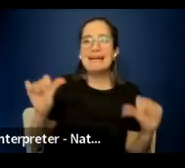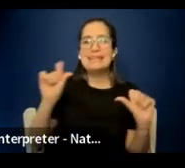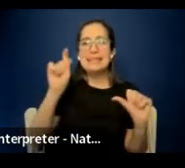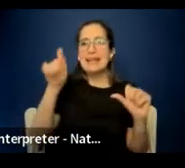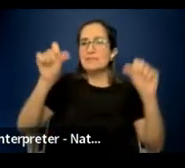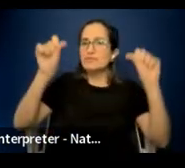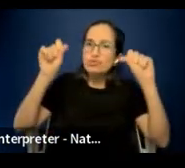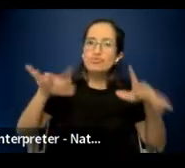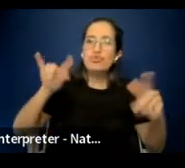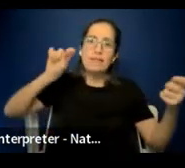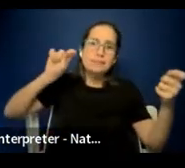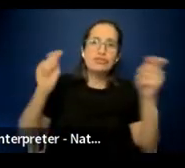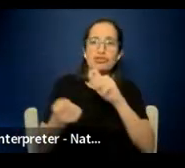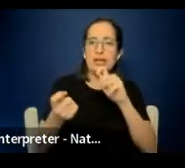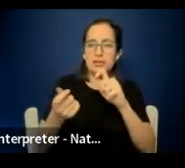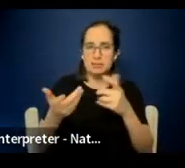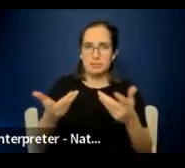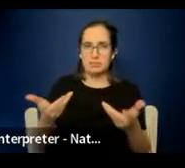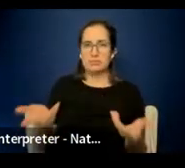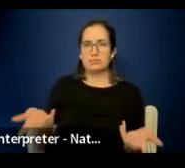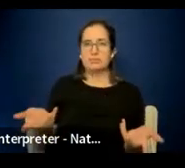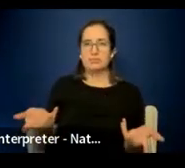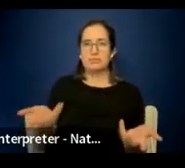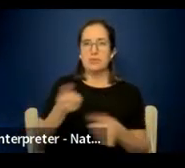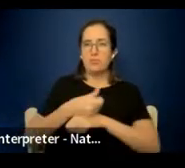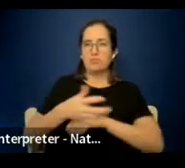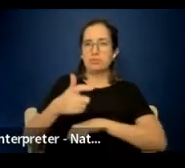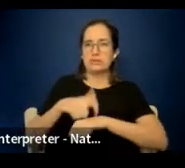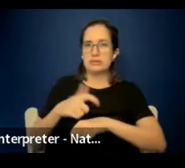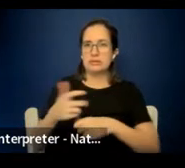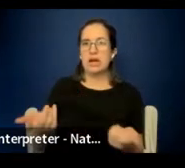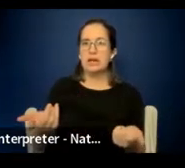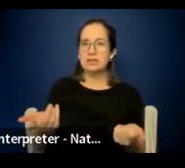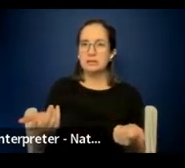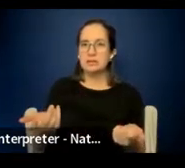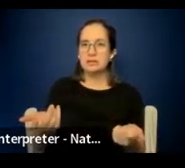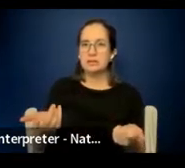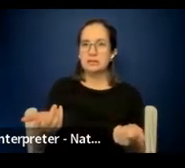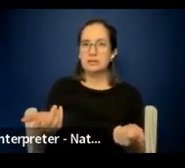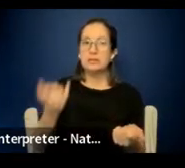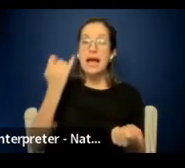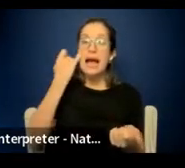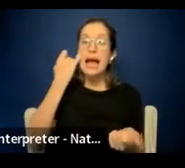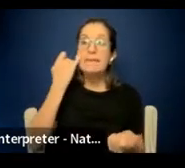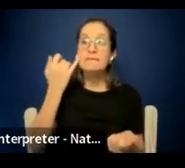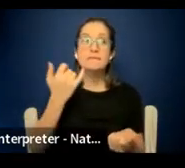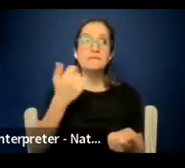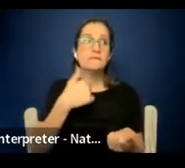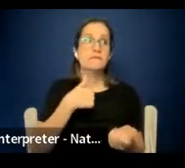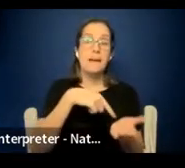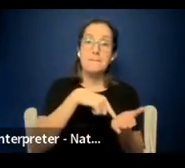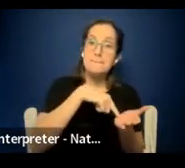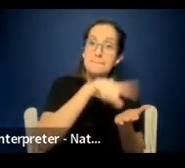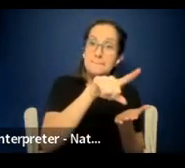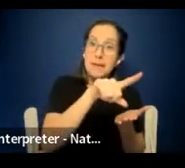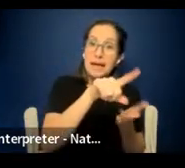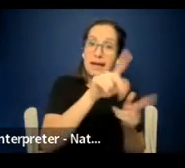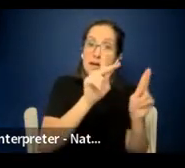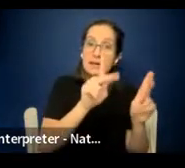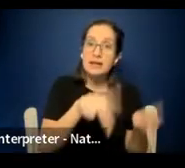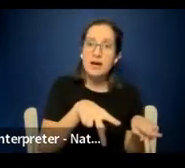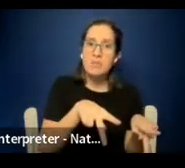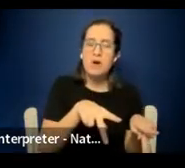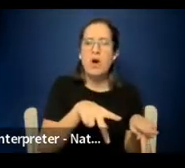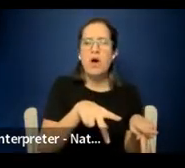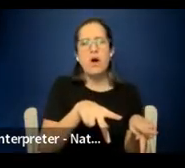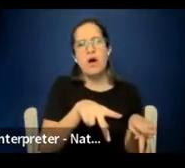it. You know, when you're talking about that, would never fly with a paid resource that you're bringing on to do that for you. So you want to make sure that you're being